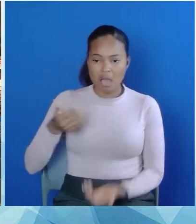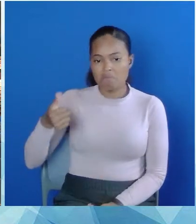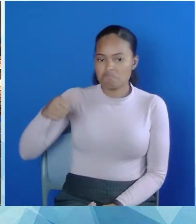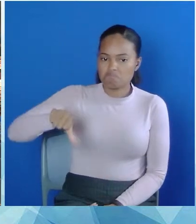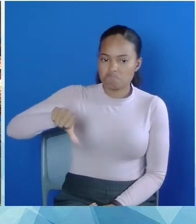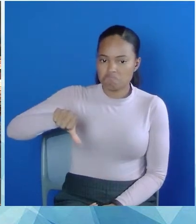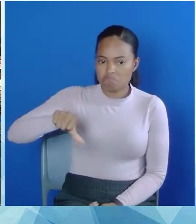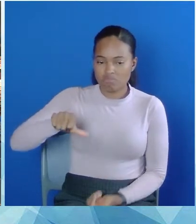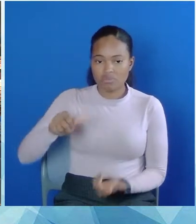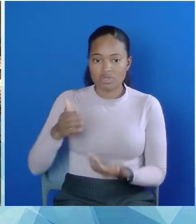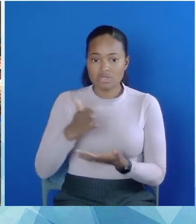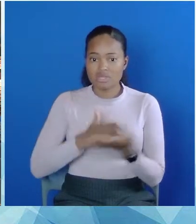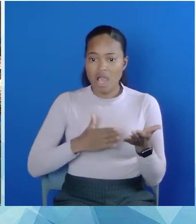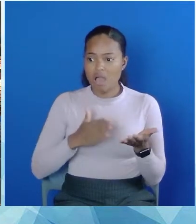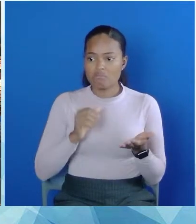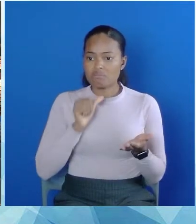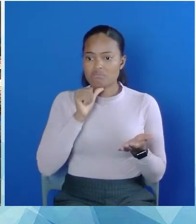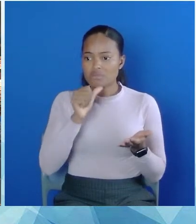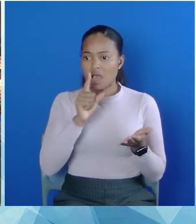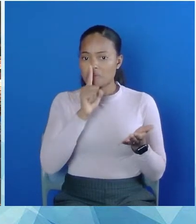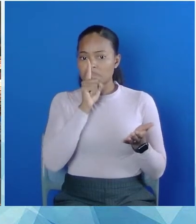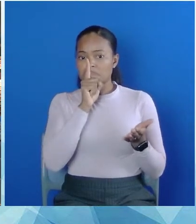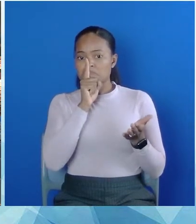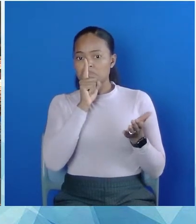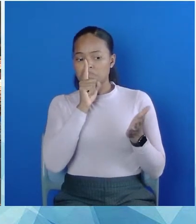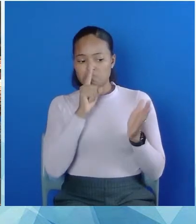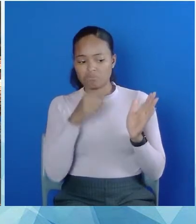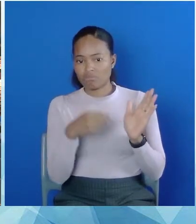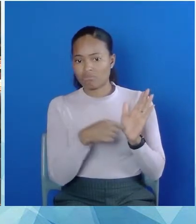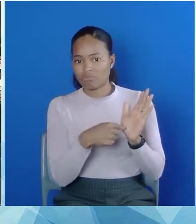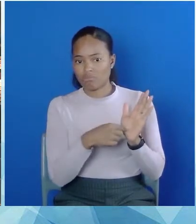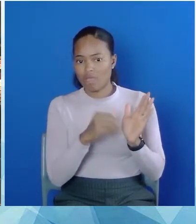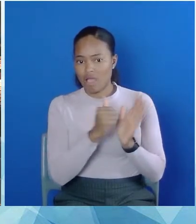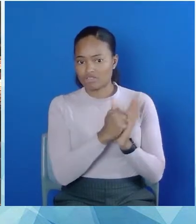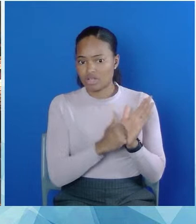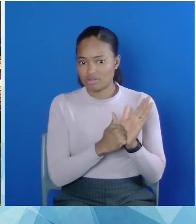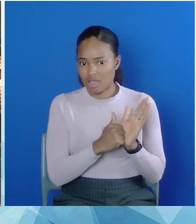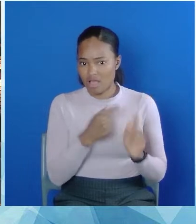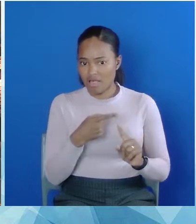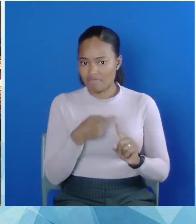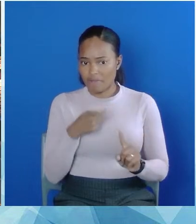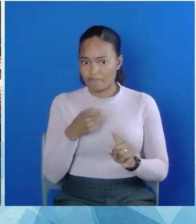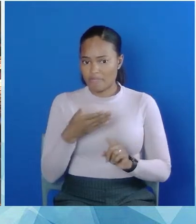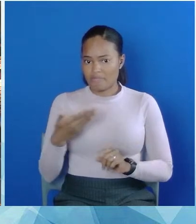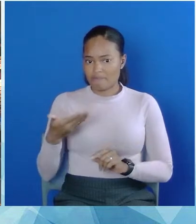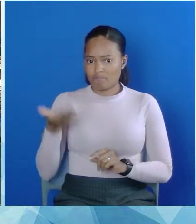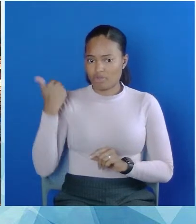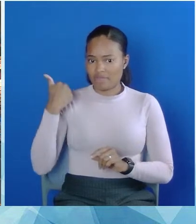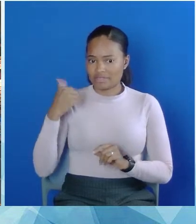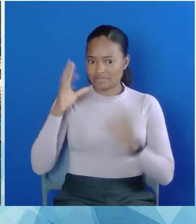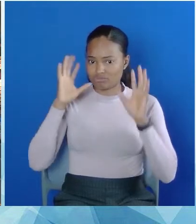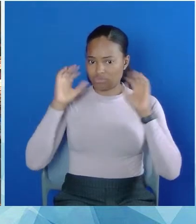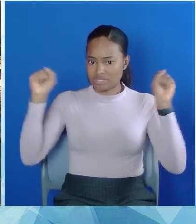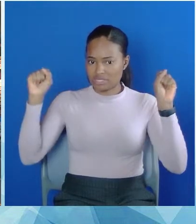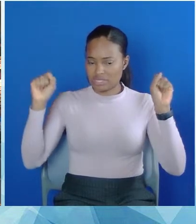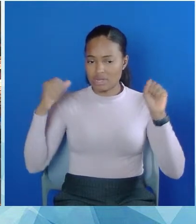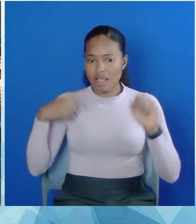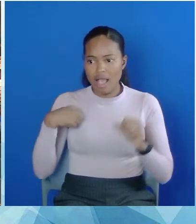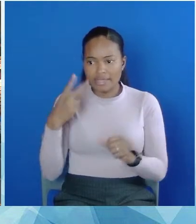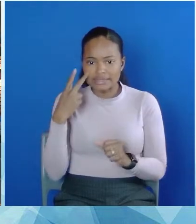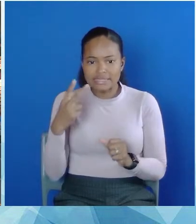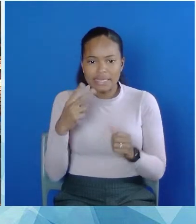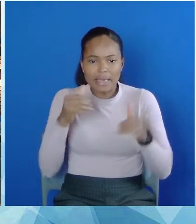been not put on the agenda by the former president. I've seen a pattern of how her proposals